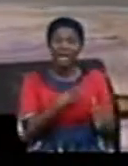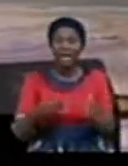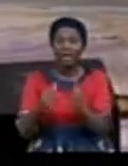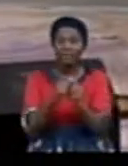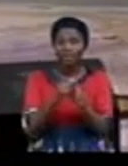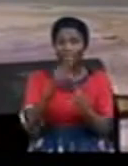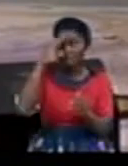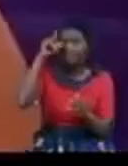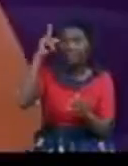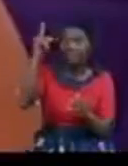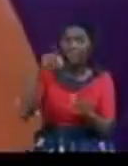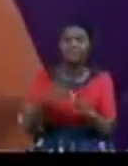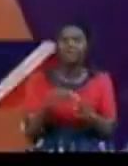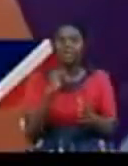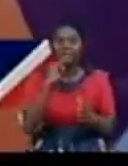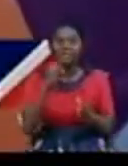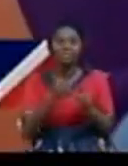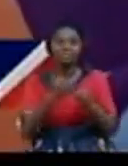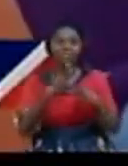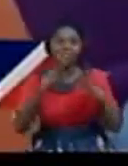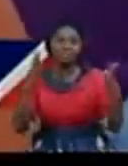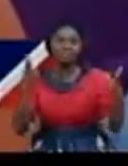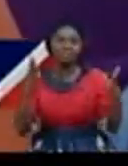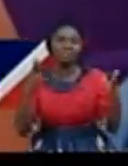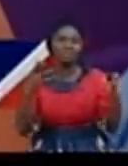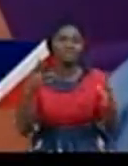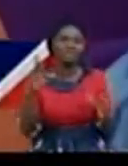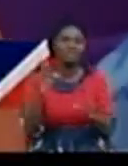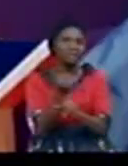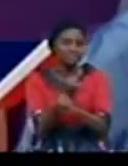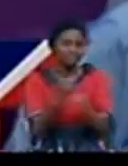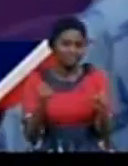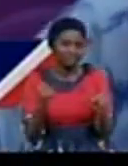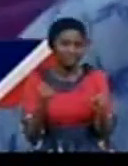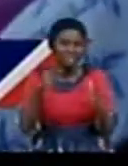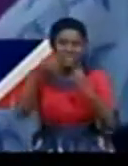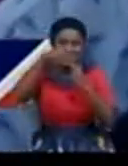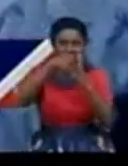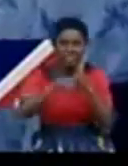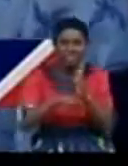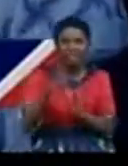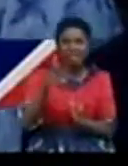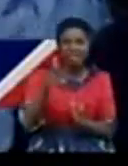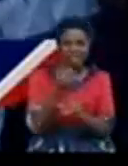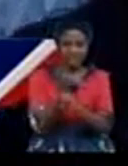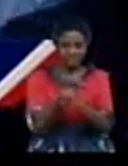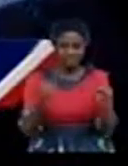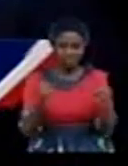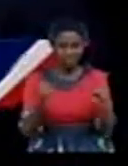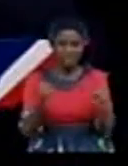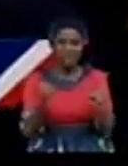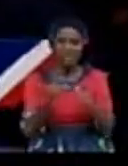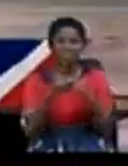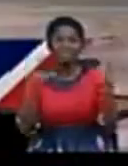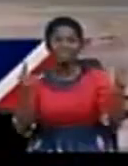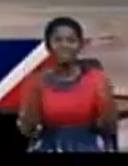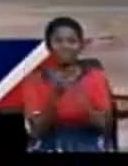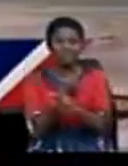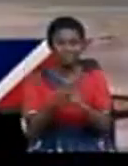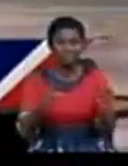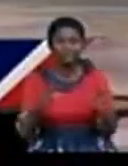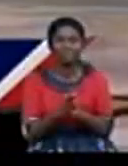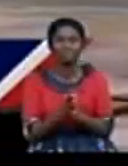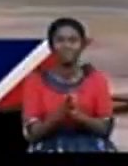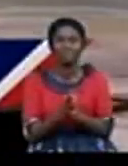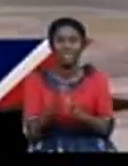him is plenteous redemption. Deep redemption, great redemption. Look at verse